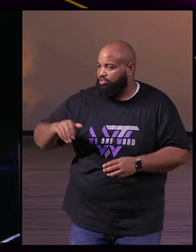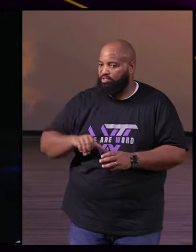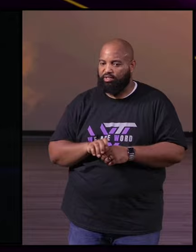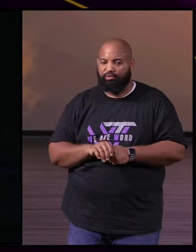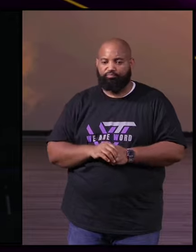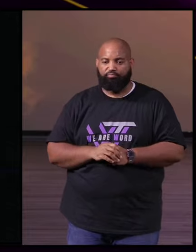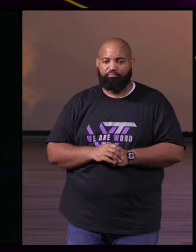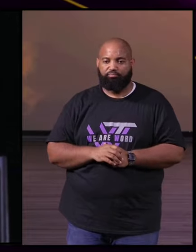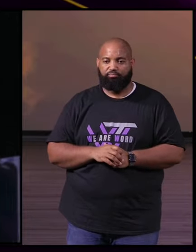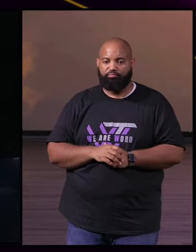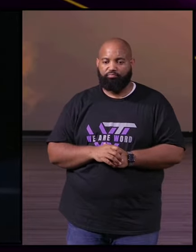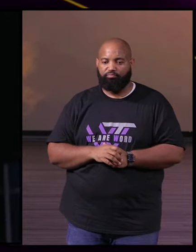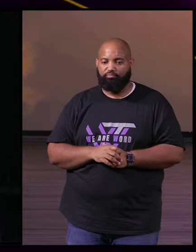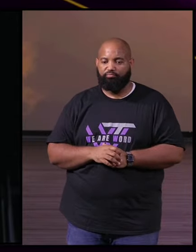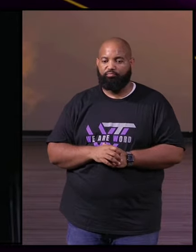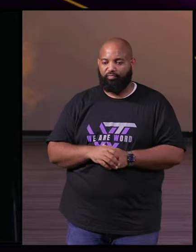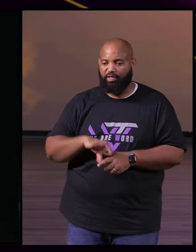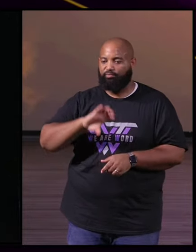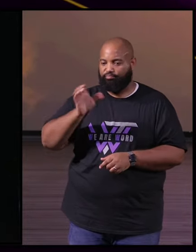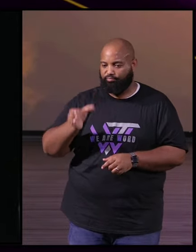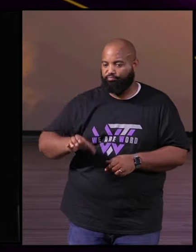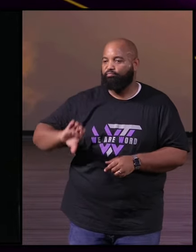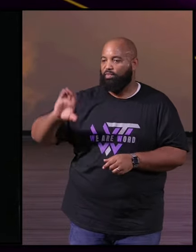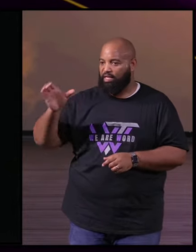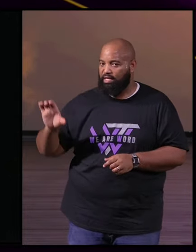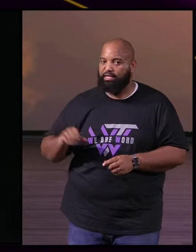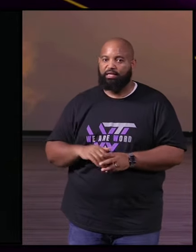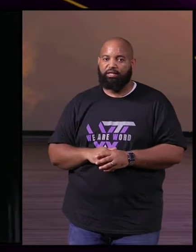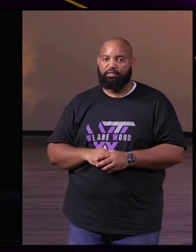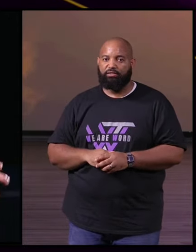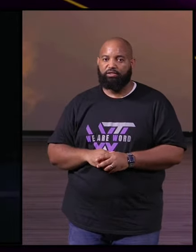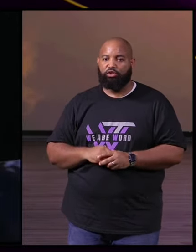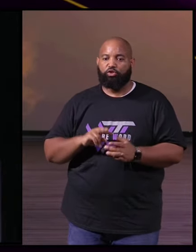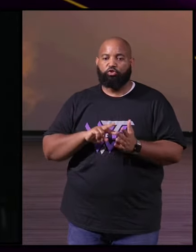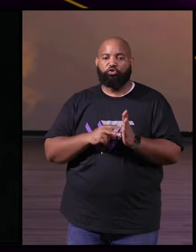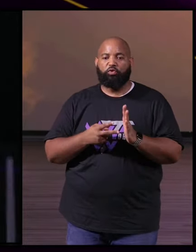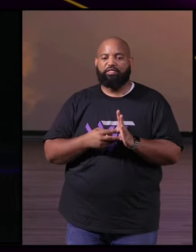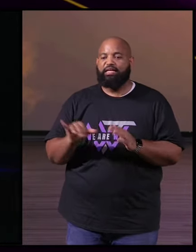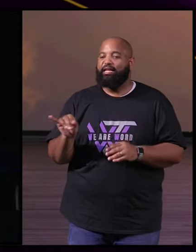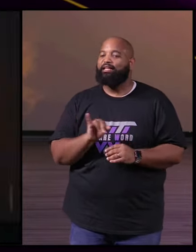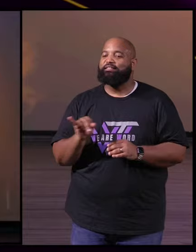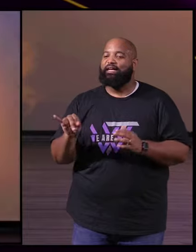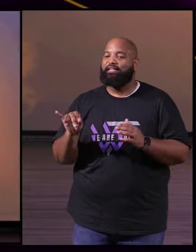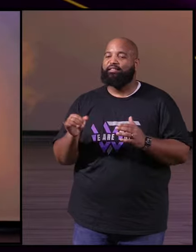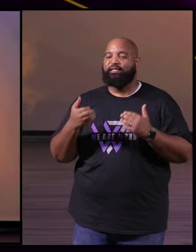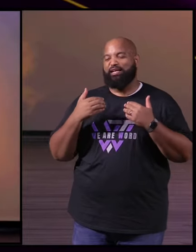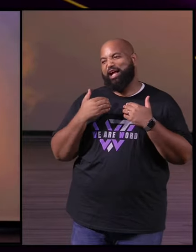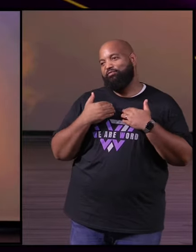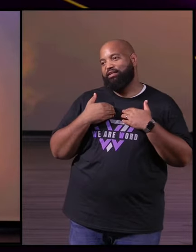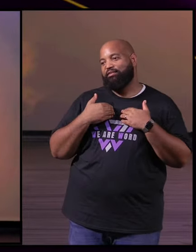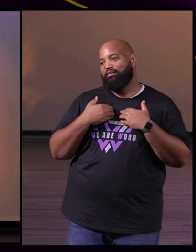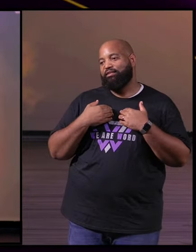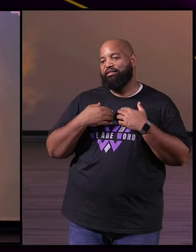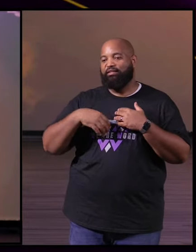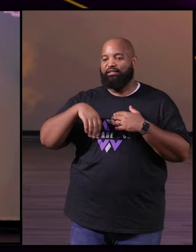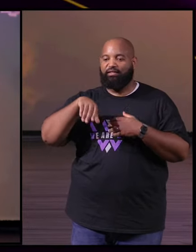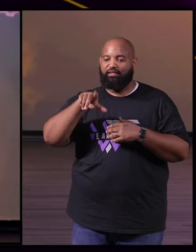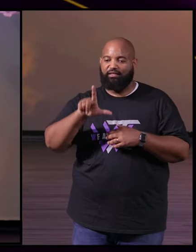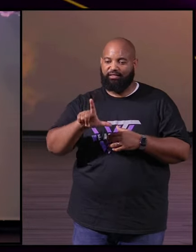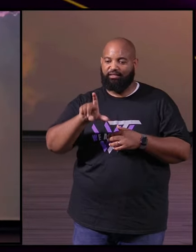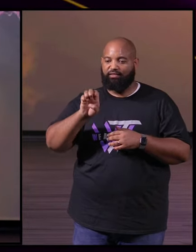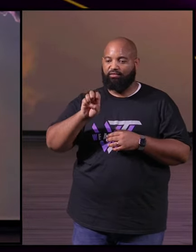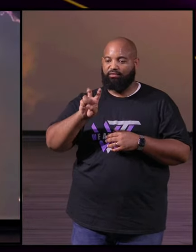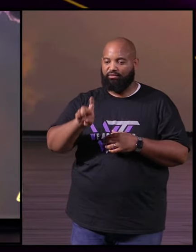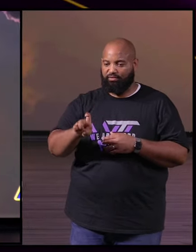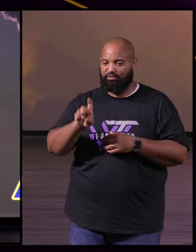had just become domesticated, which means it is the equivalent of having a Lexus, a Ferrari,